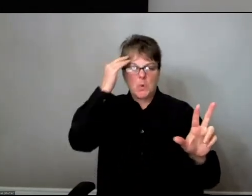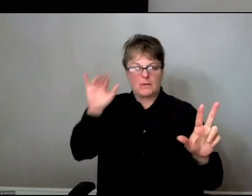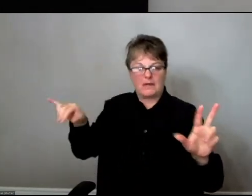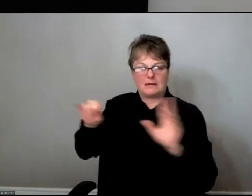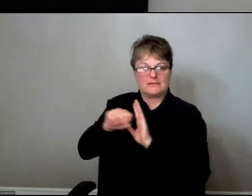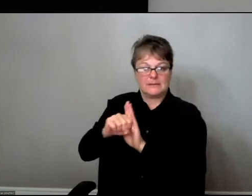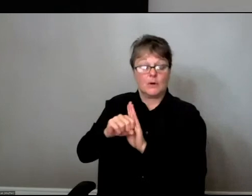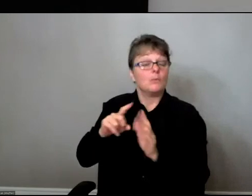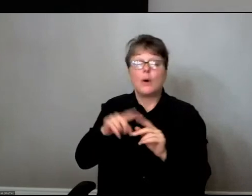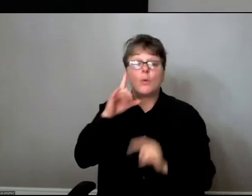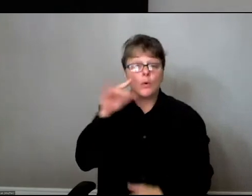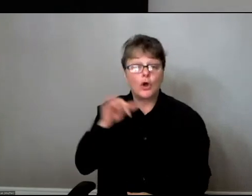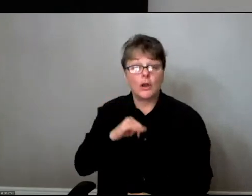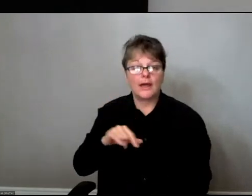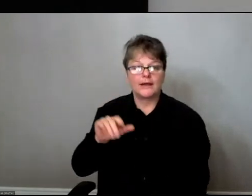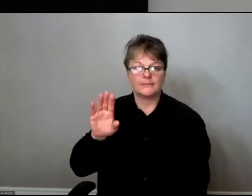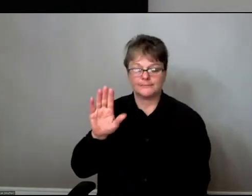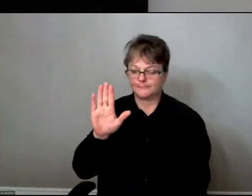it.